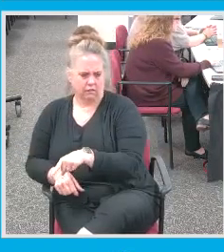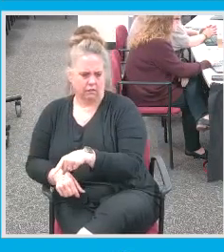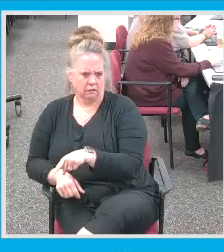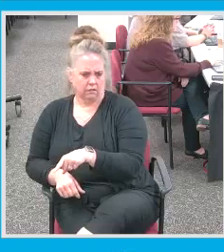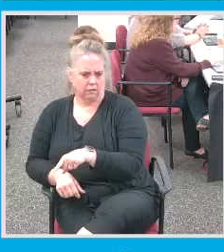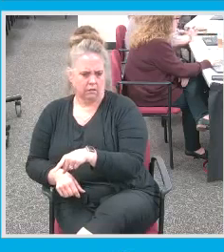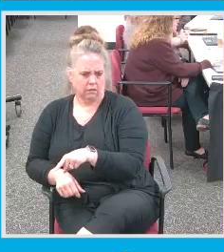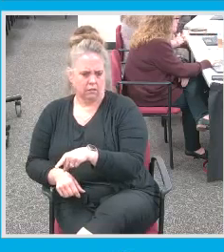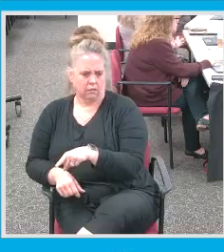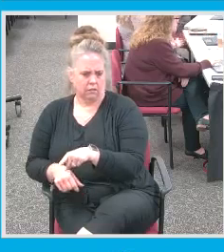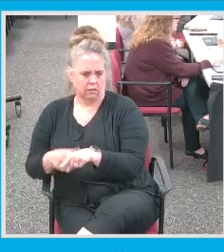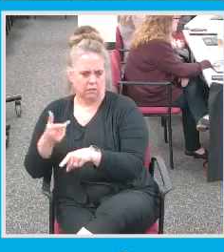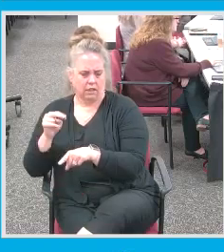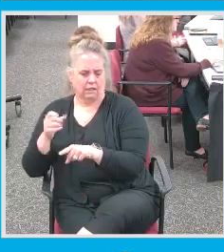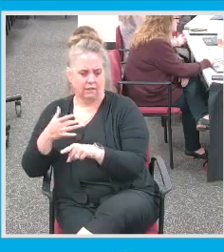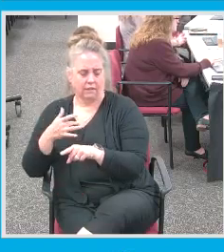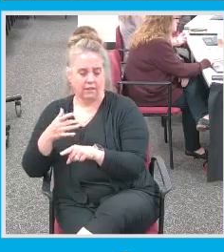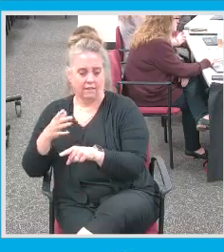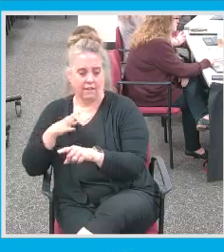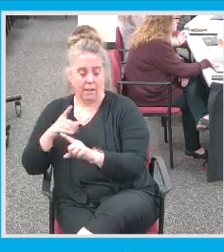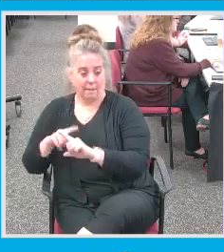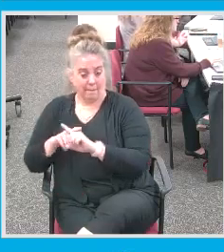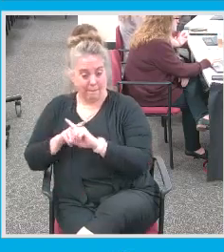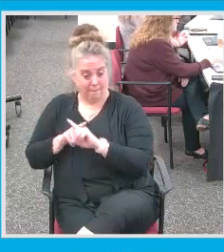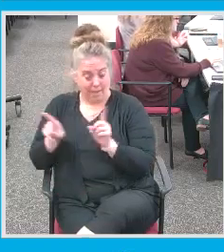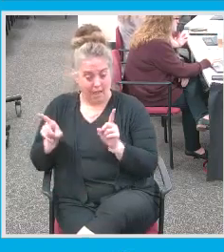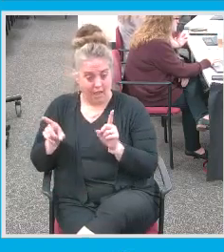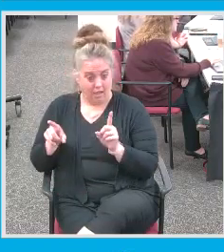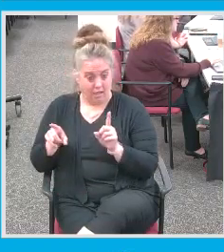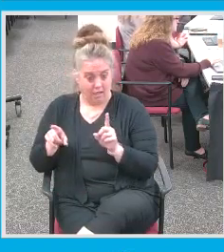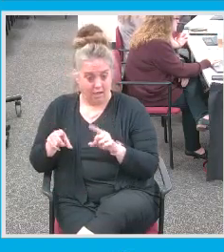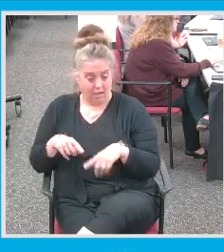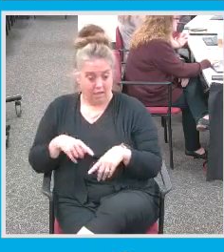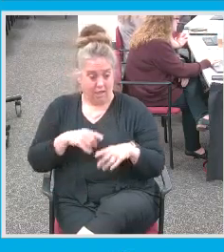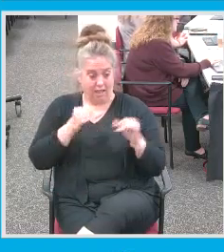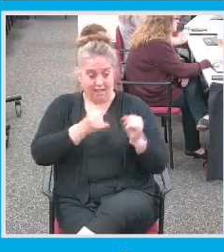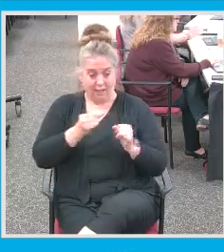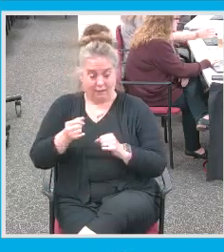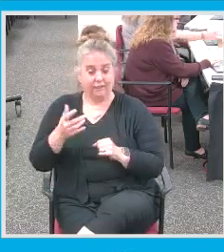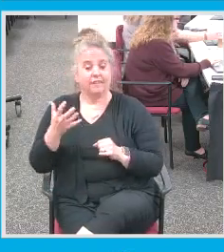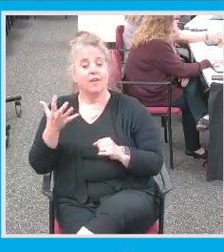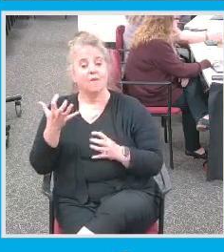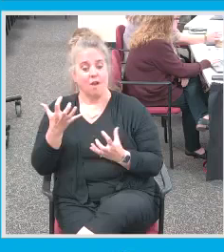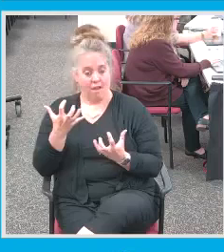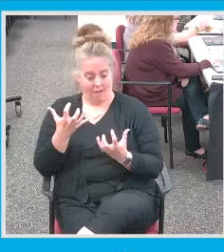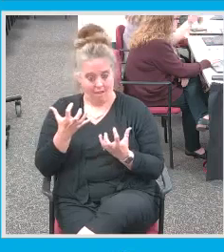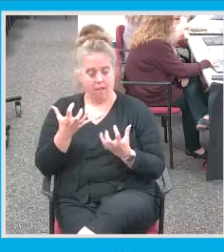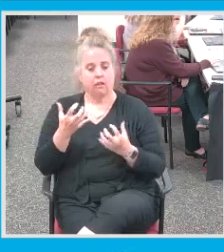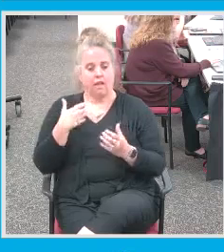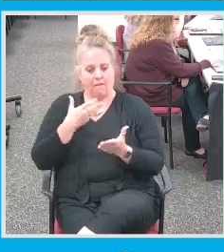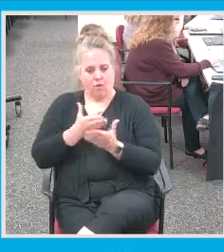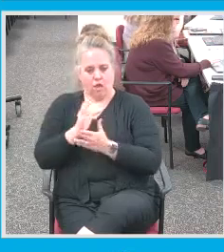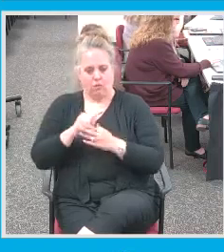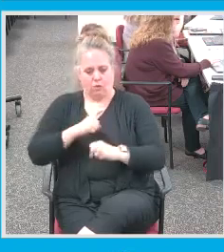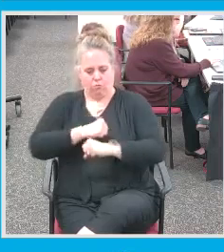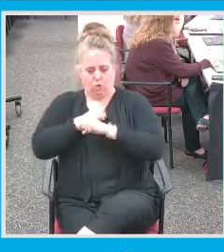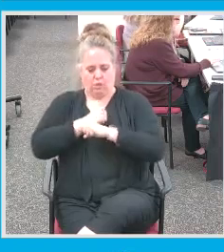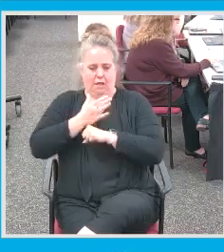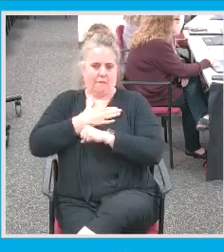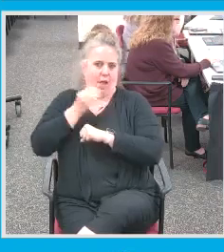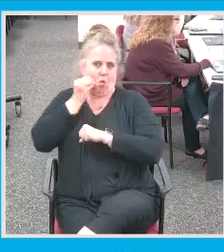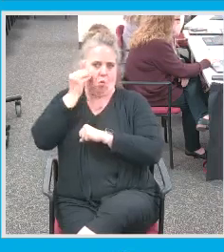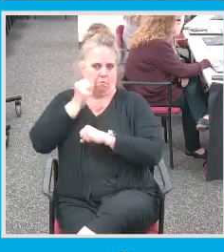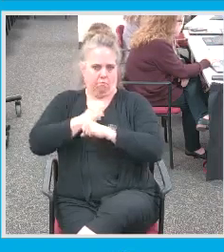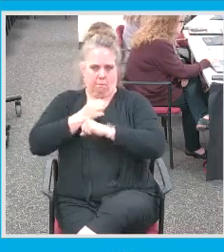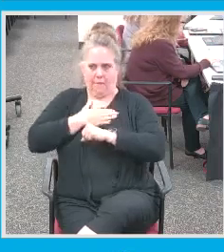We understand that individuals want the right to protect their homes, and we are in favor of all of that. I want you to